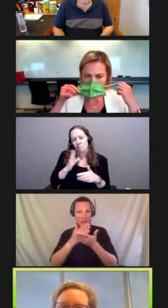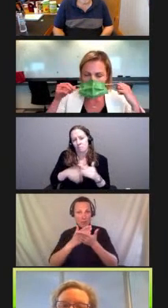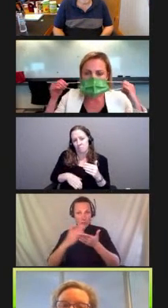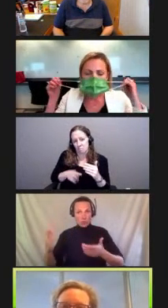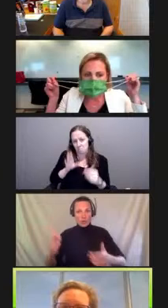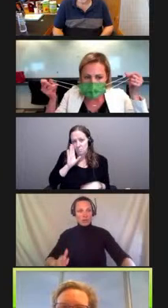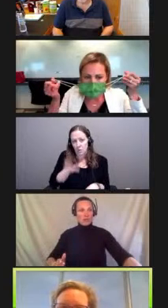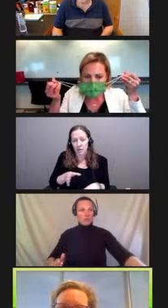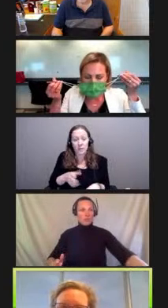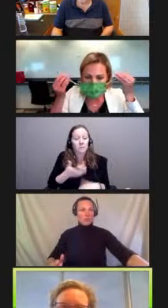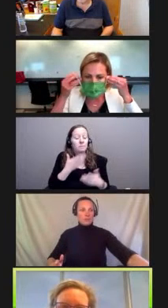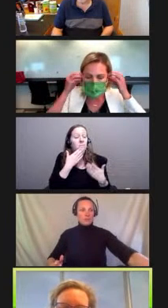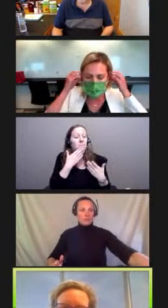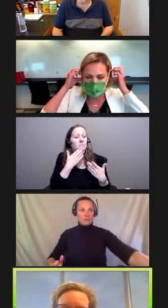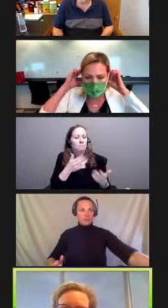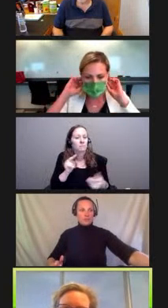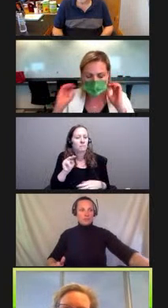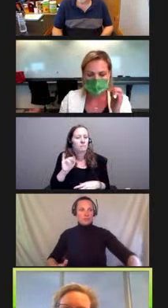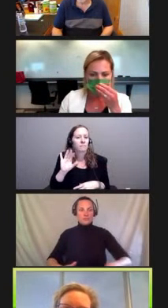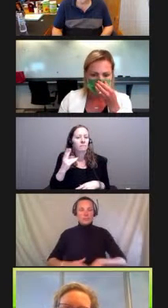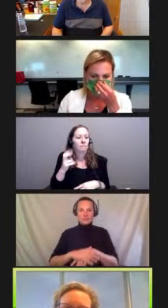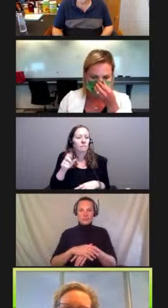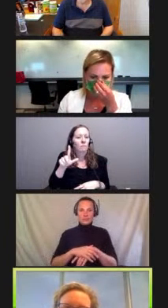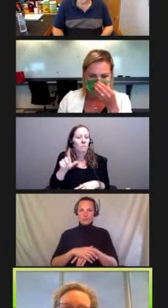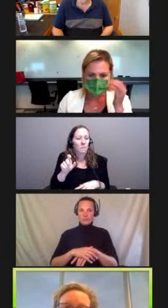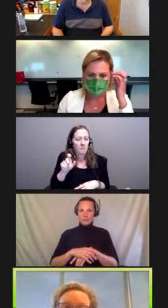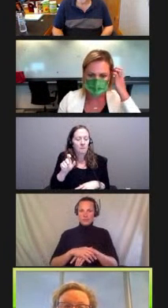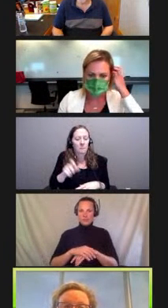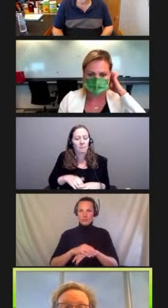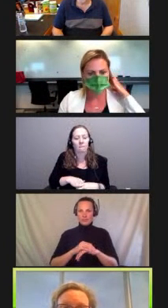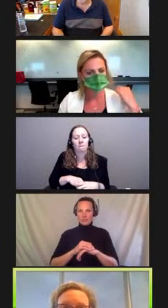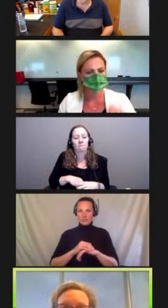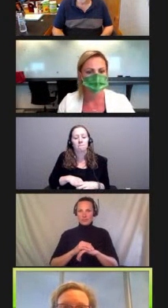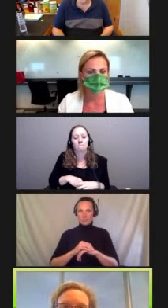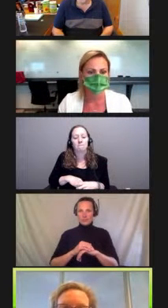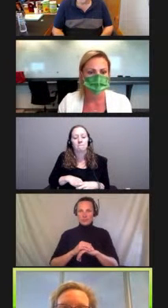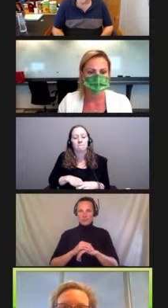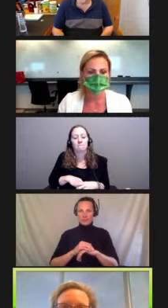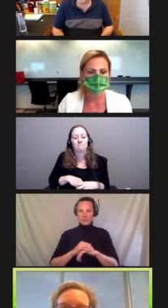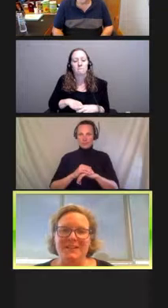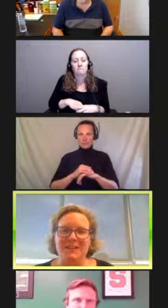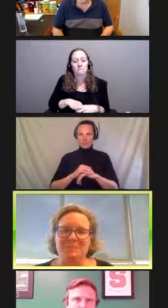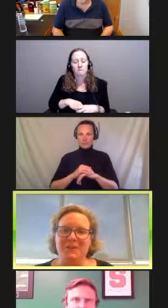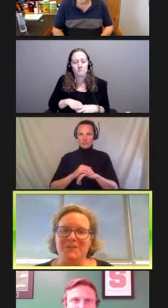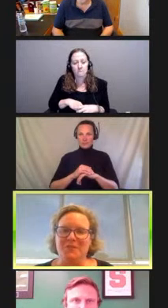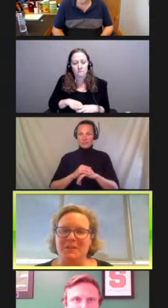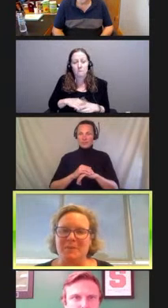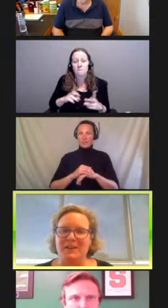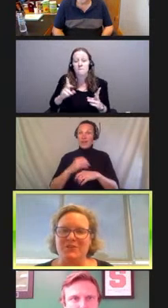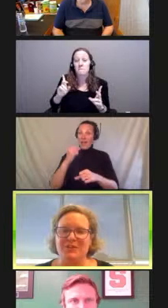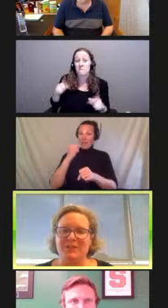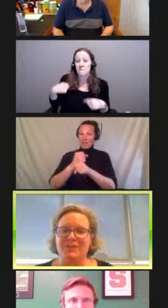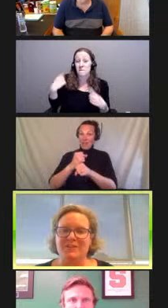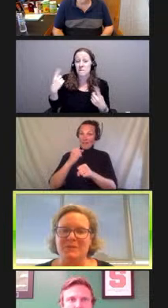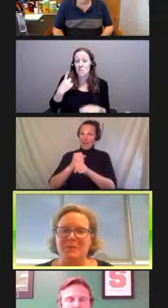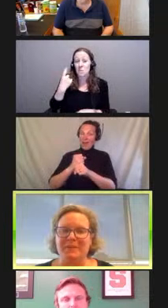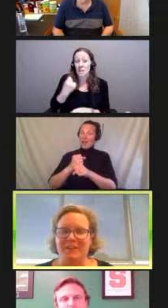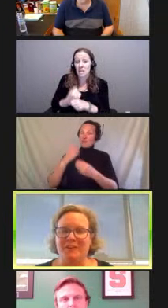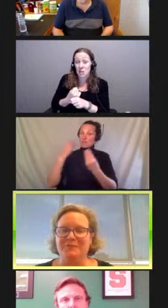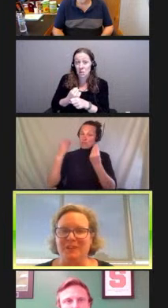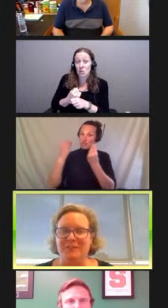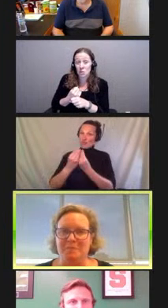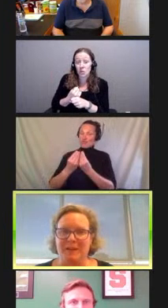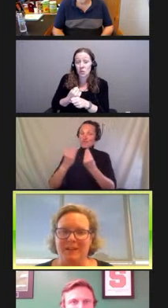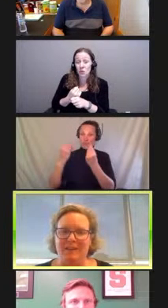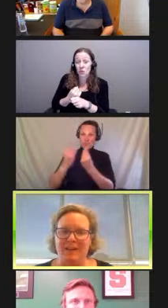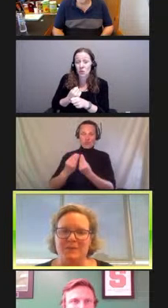Thank you, Nicole. Next slide, please. So a lot of technical work has taken place over the past year since we were here in